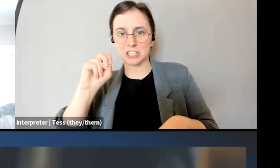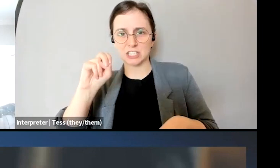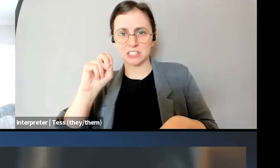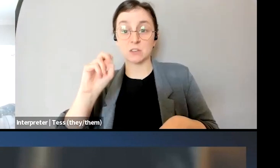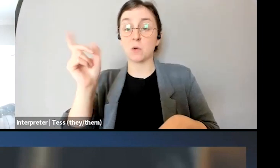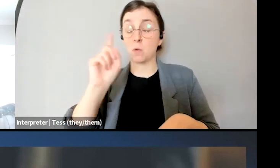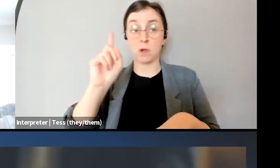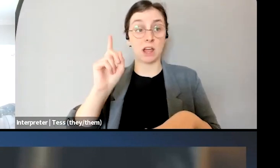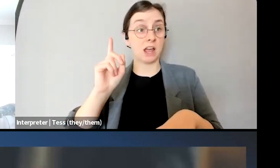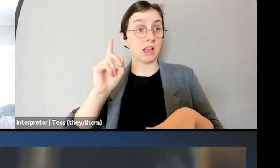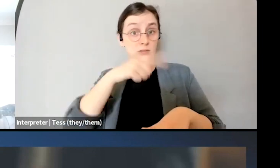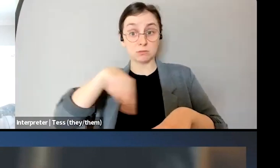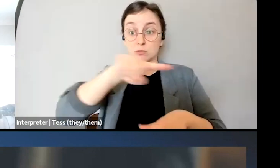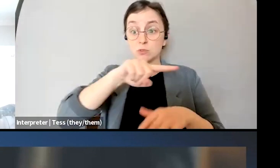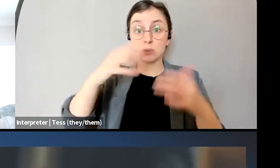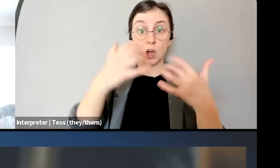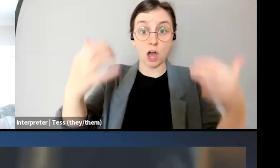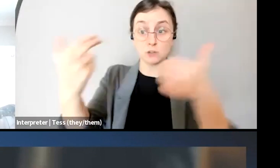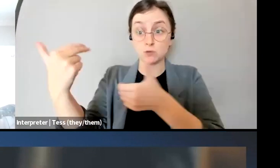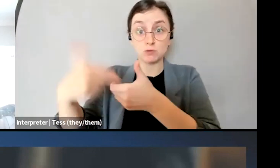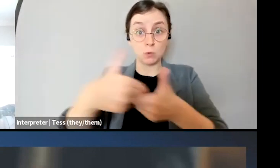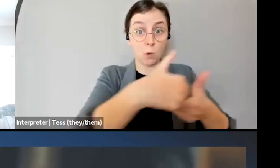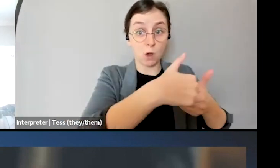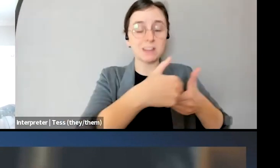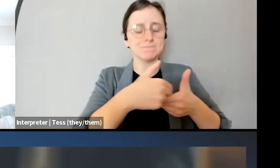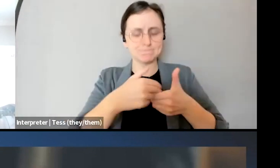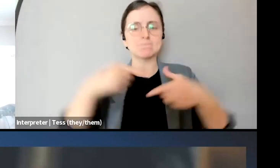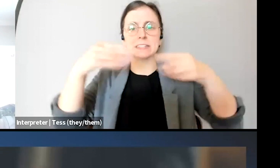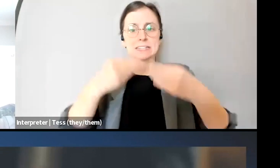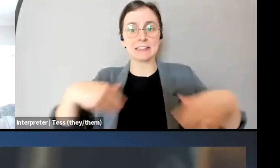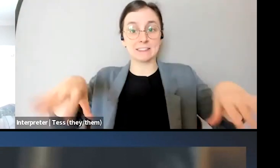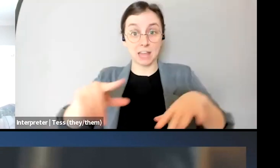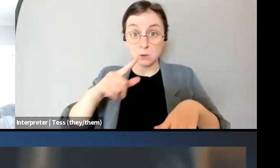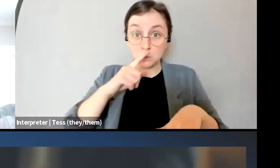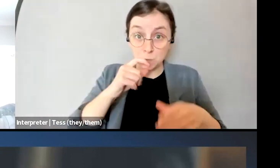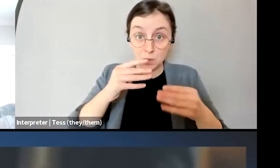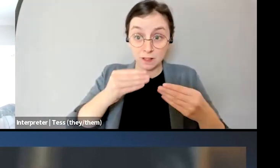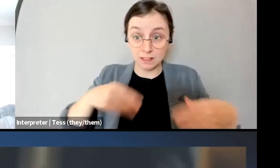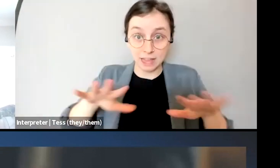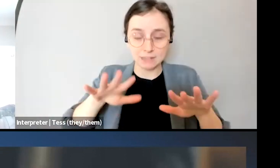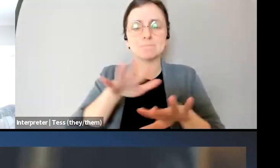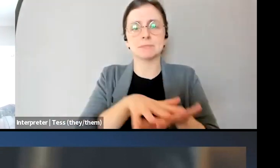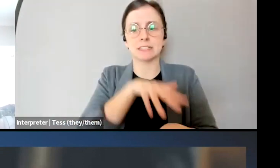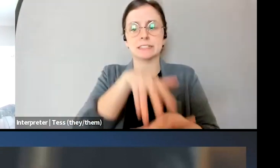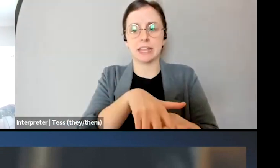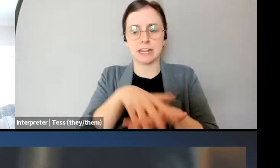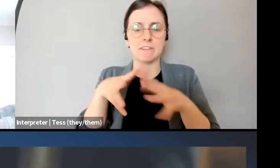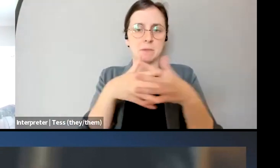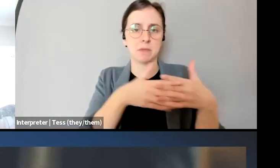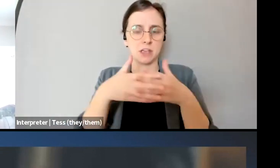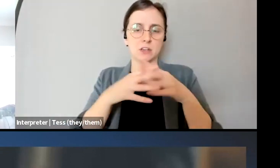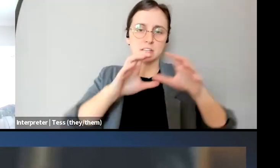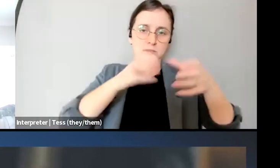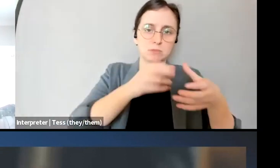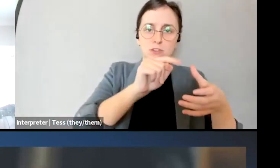attendees find themselves. They are on the land of Native American tribes and people. The Forum on Mental Health